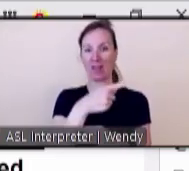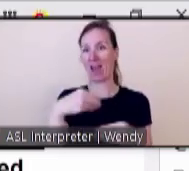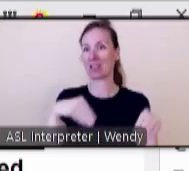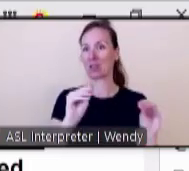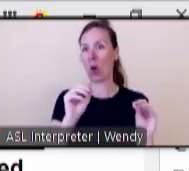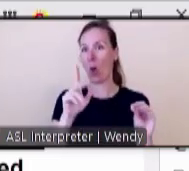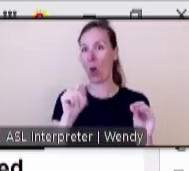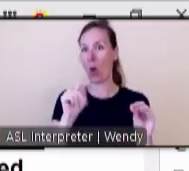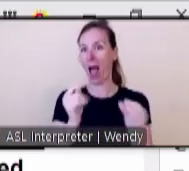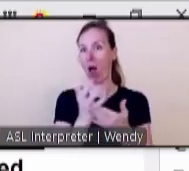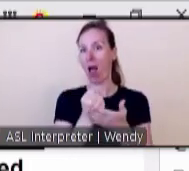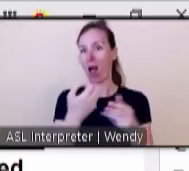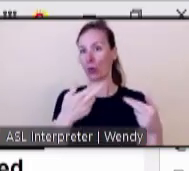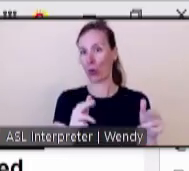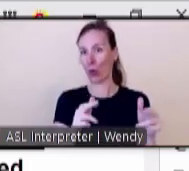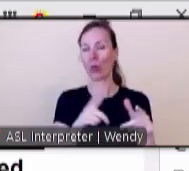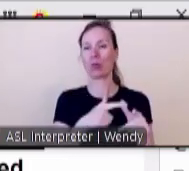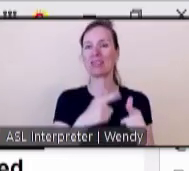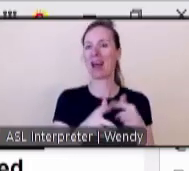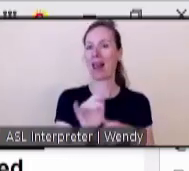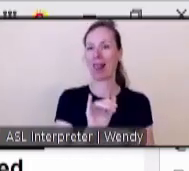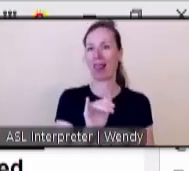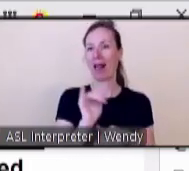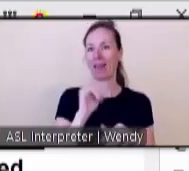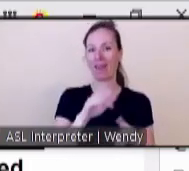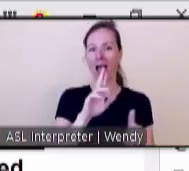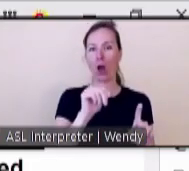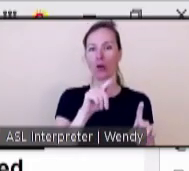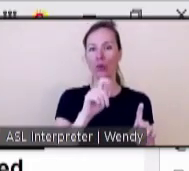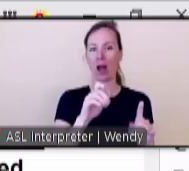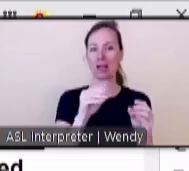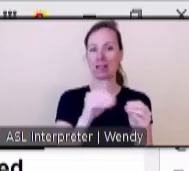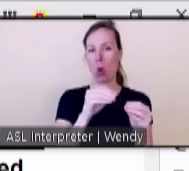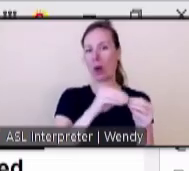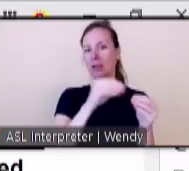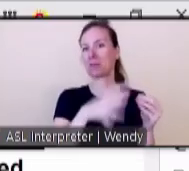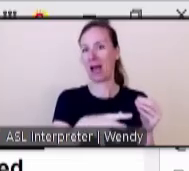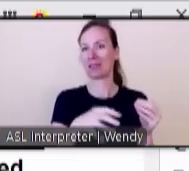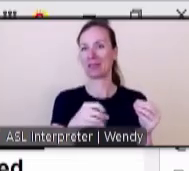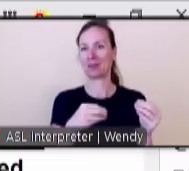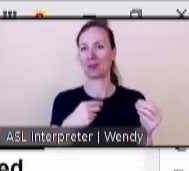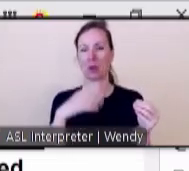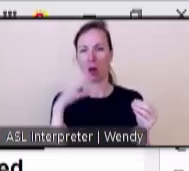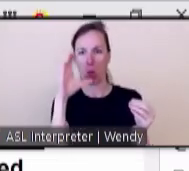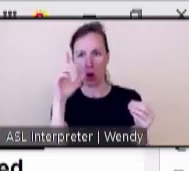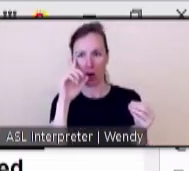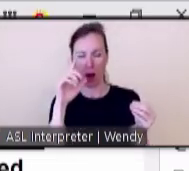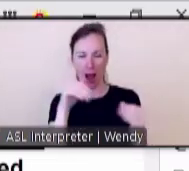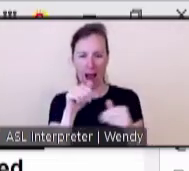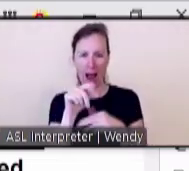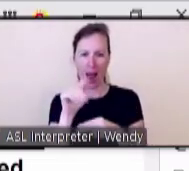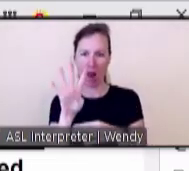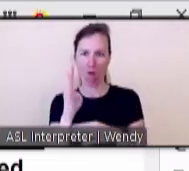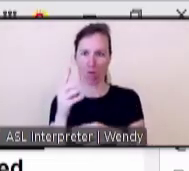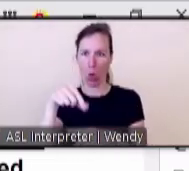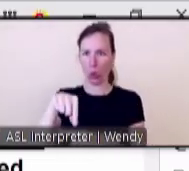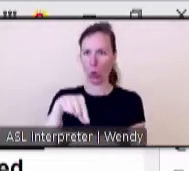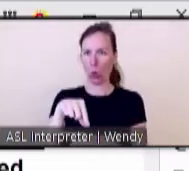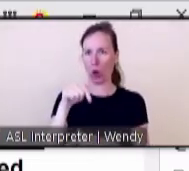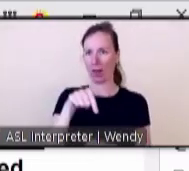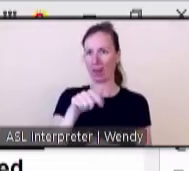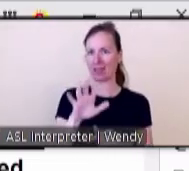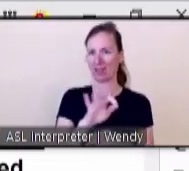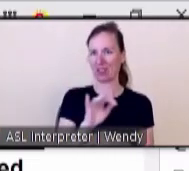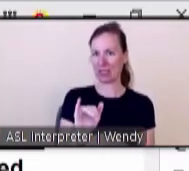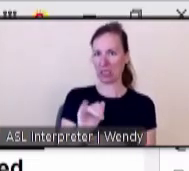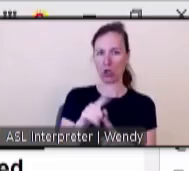will be more expensive. So I am looking for the fourth quarter of this fiscal year to receive another check so